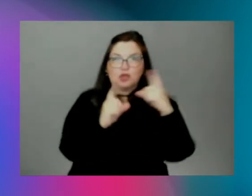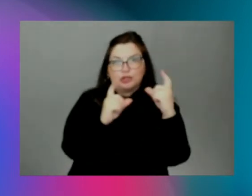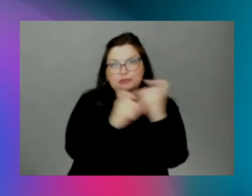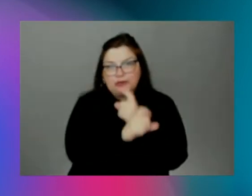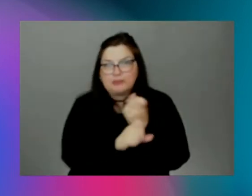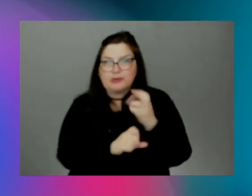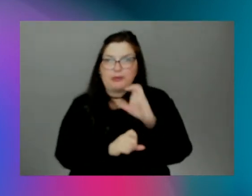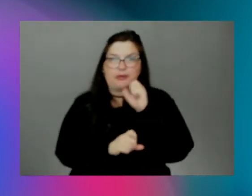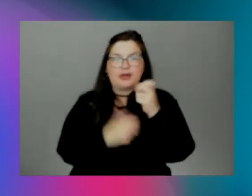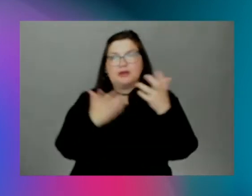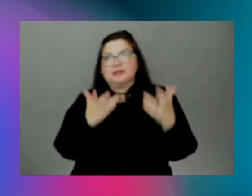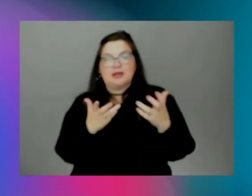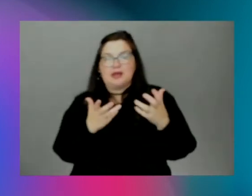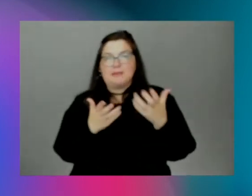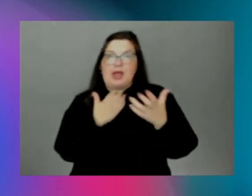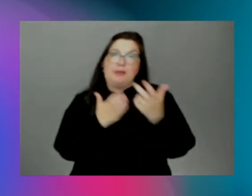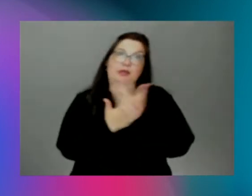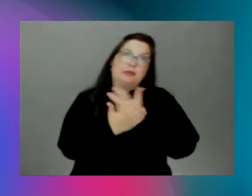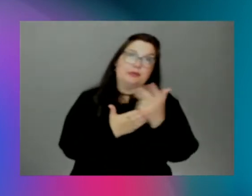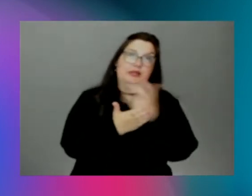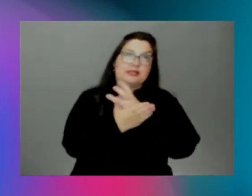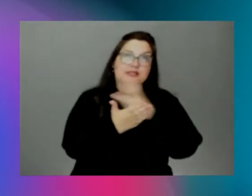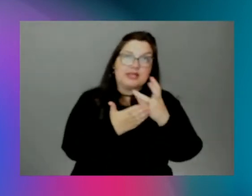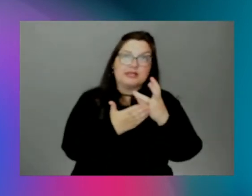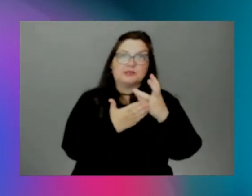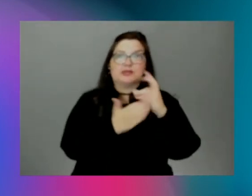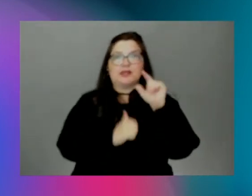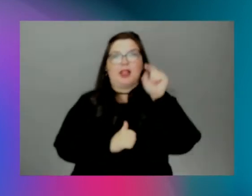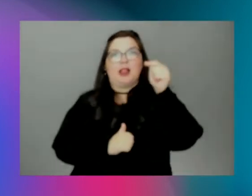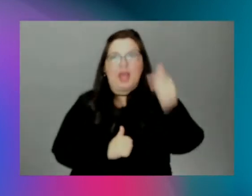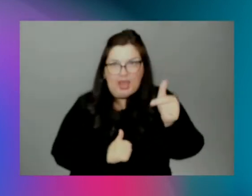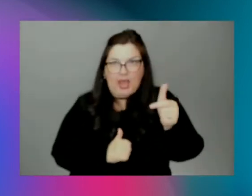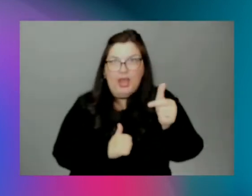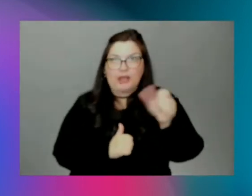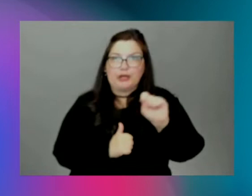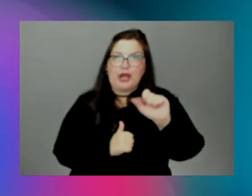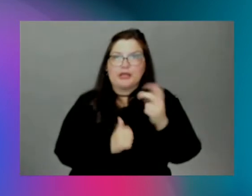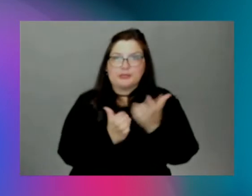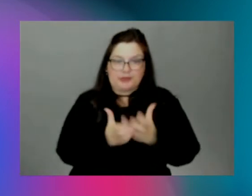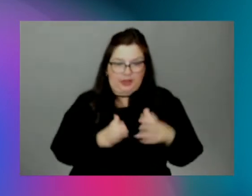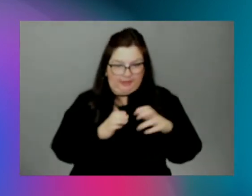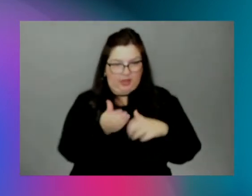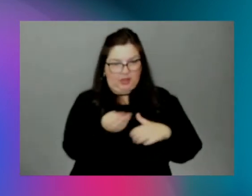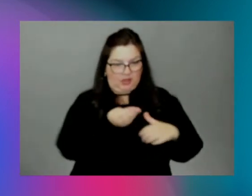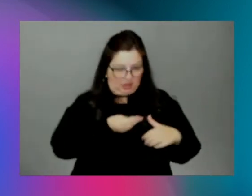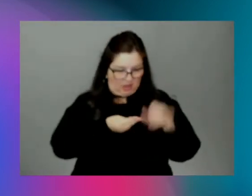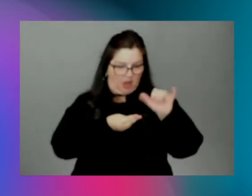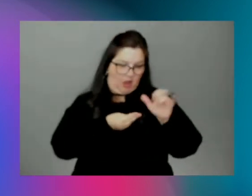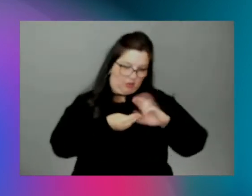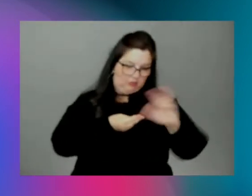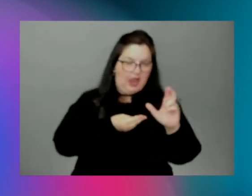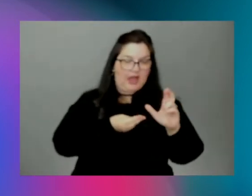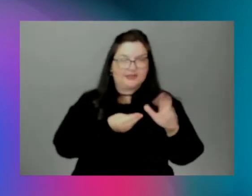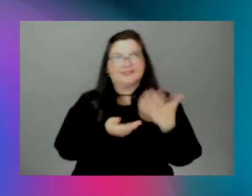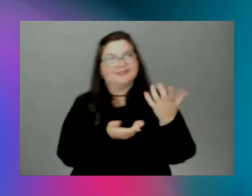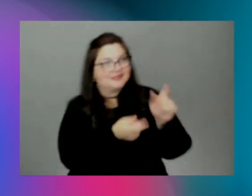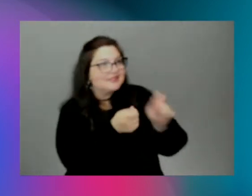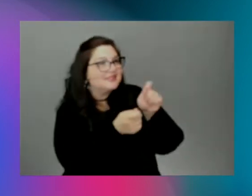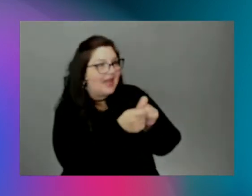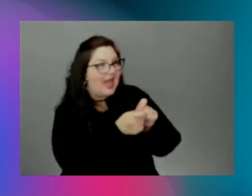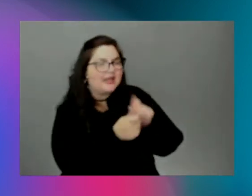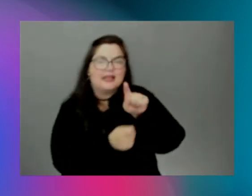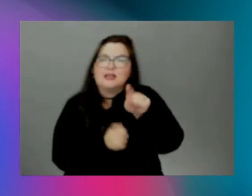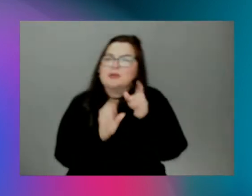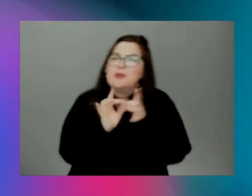3 to 6 weeks later, I have my S3 bucket, right? Like in the worst case scenario. Yeah. Exactly. Well, and you've mentioned AWS Config